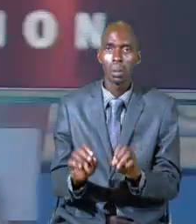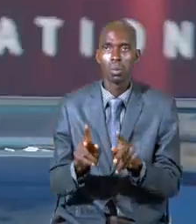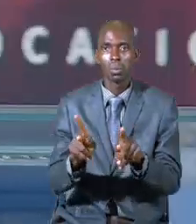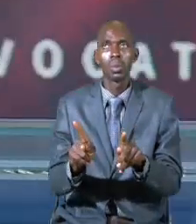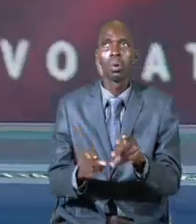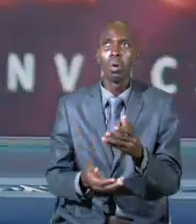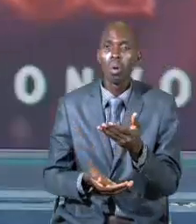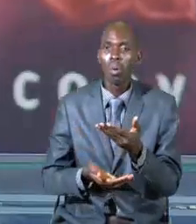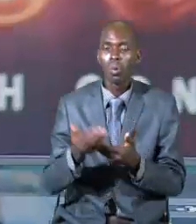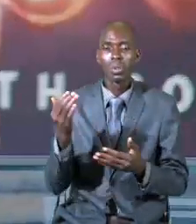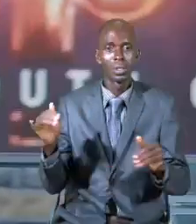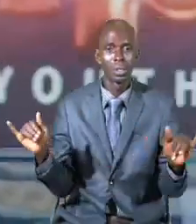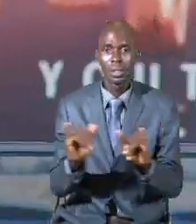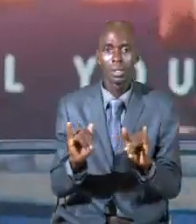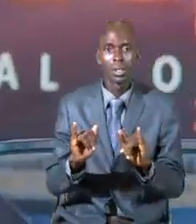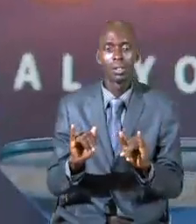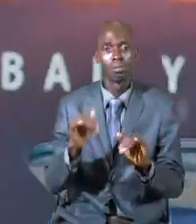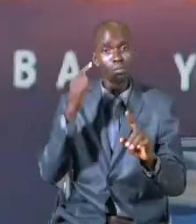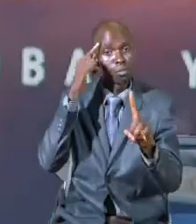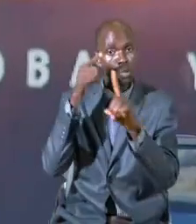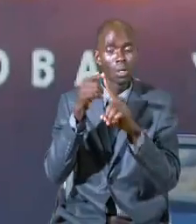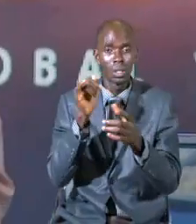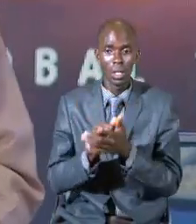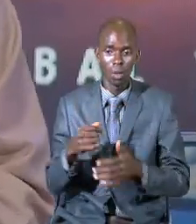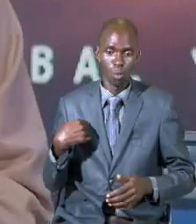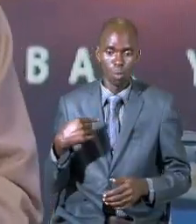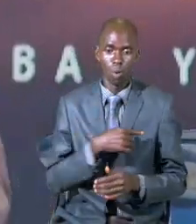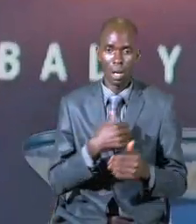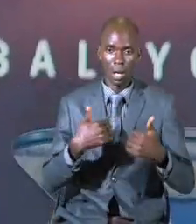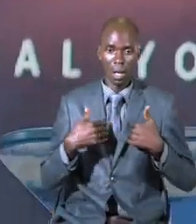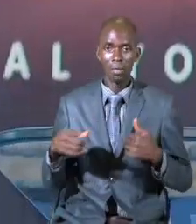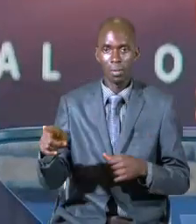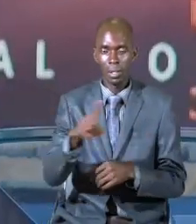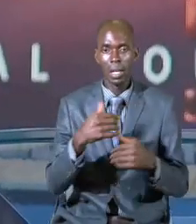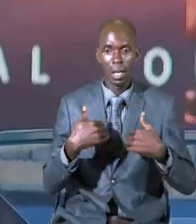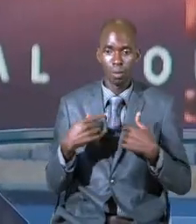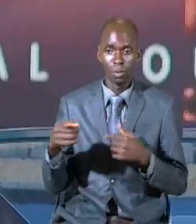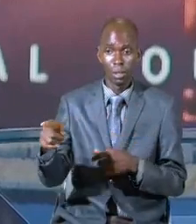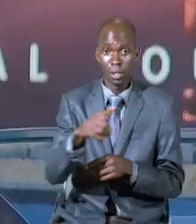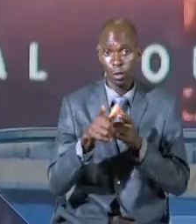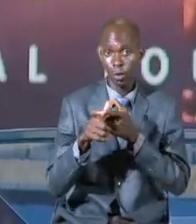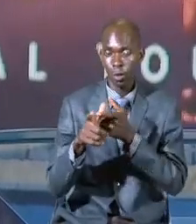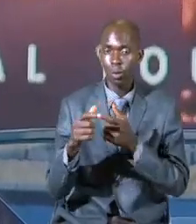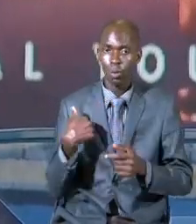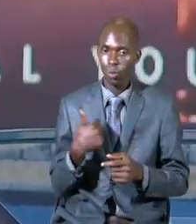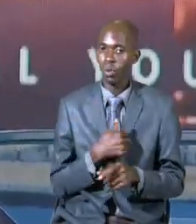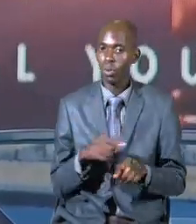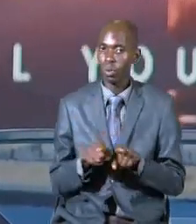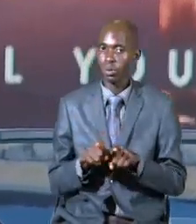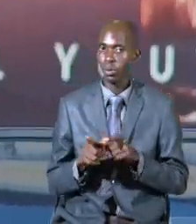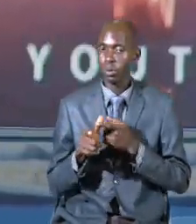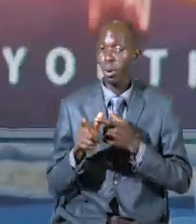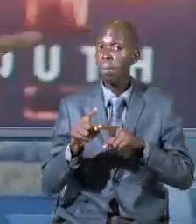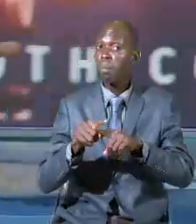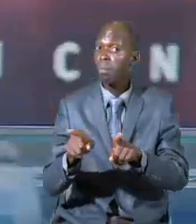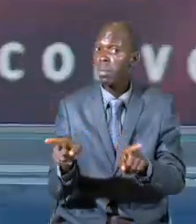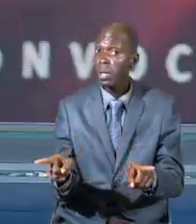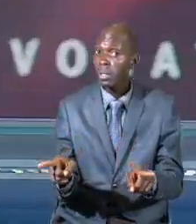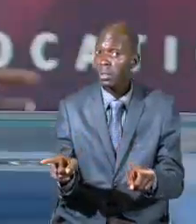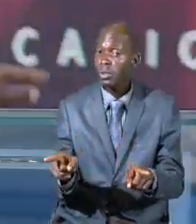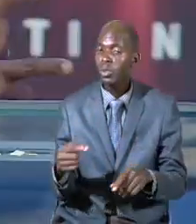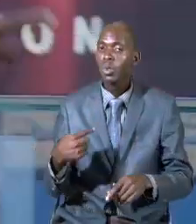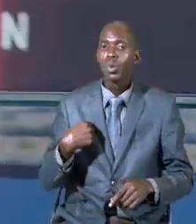same goal that we have. They run, we run. But we arrive